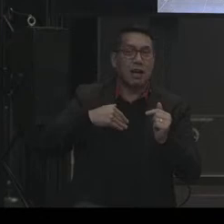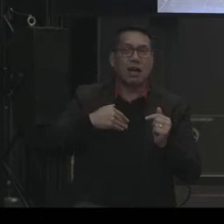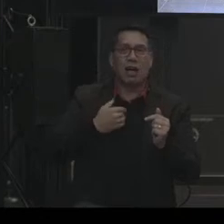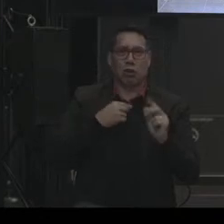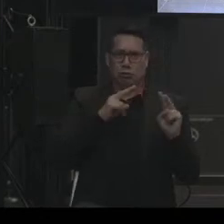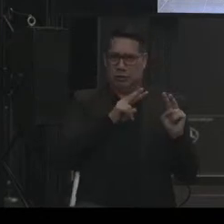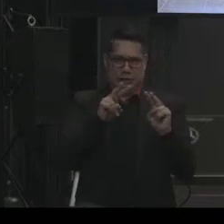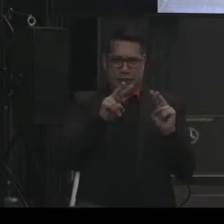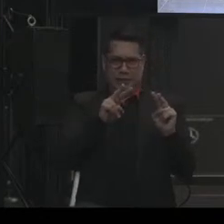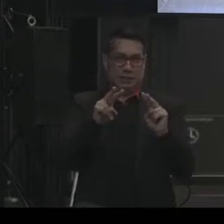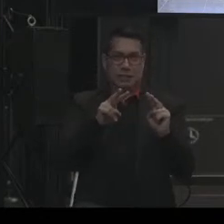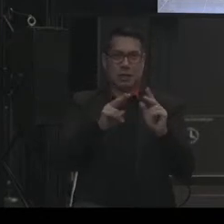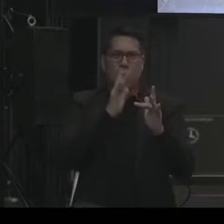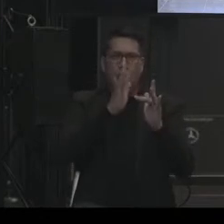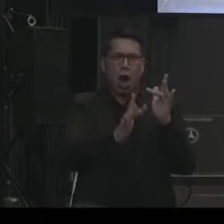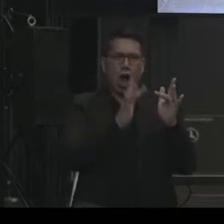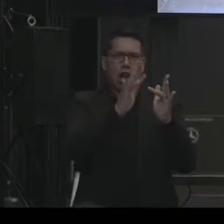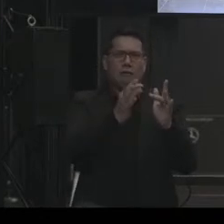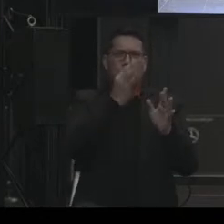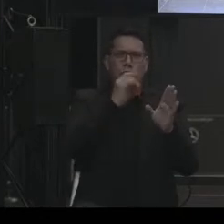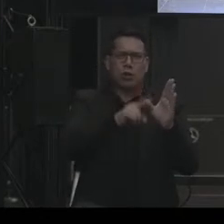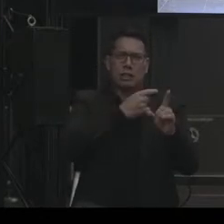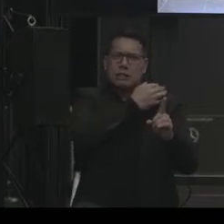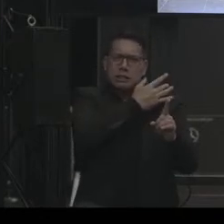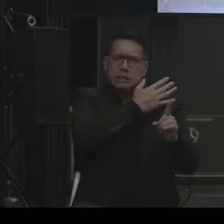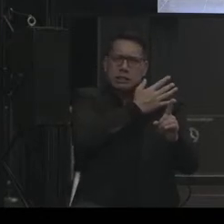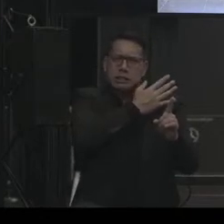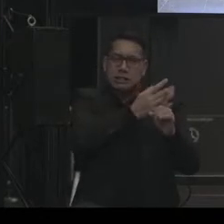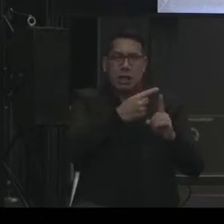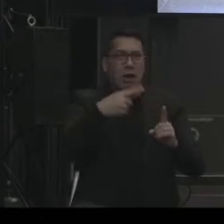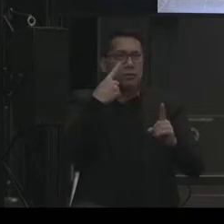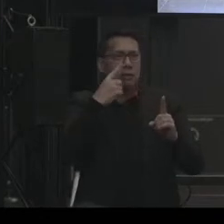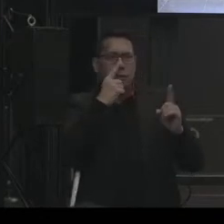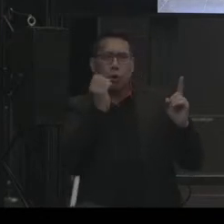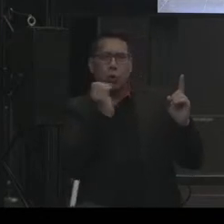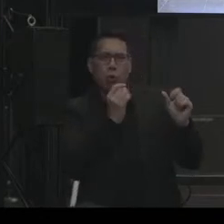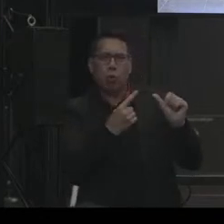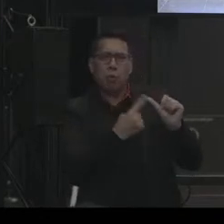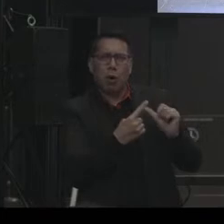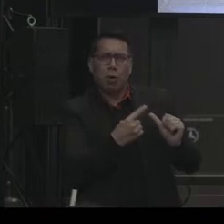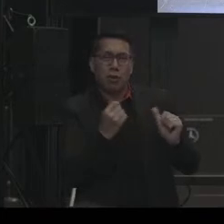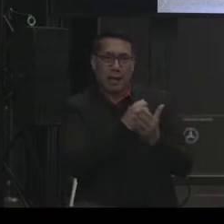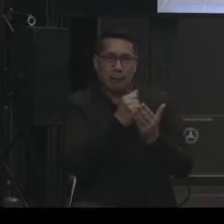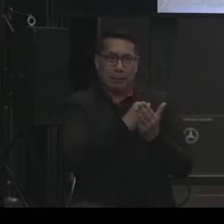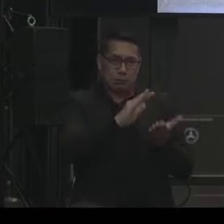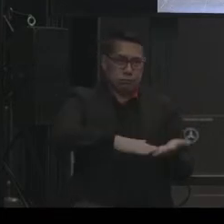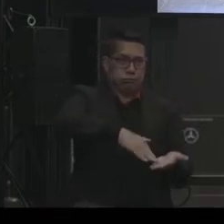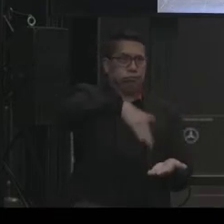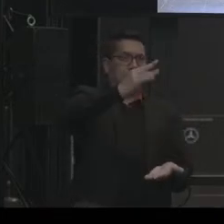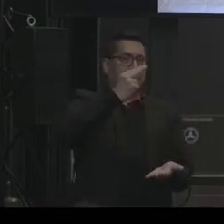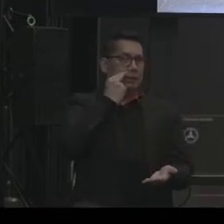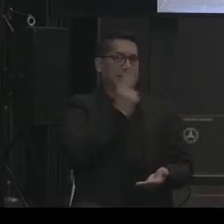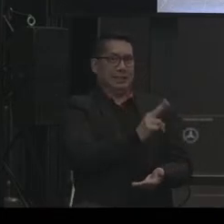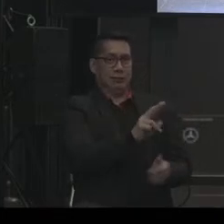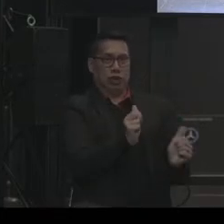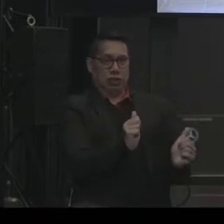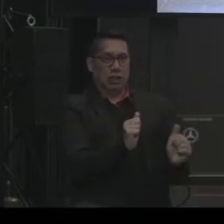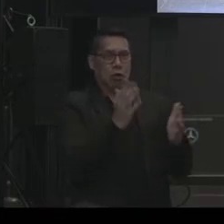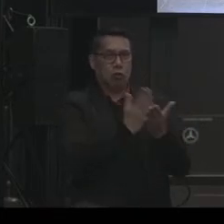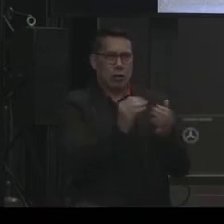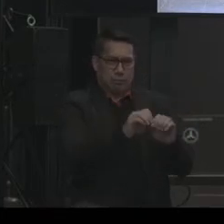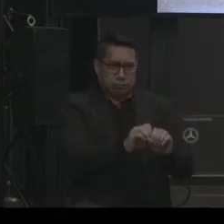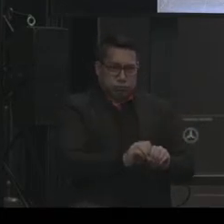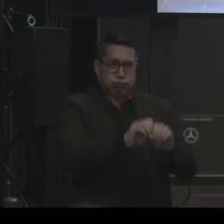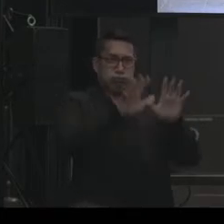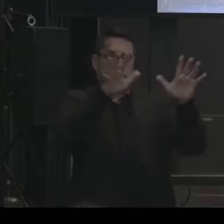series has been online for a couple of years, and I've seen the response in terms of numbers and how widespread it's been, but